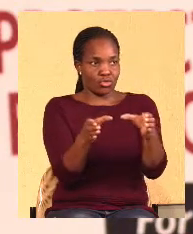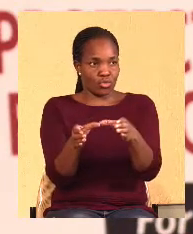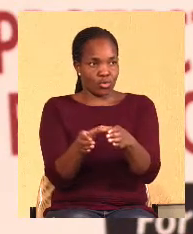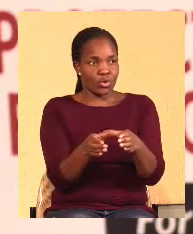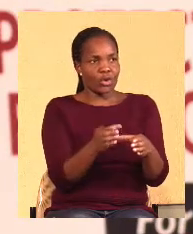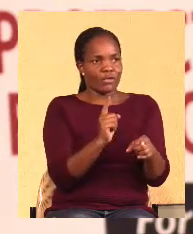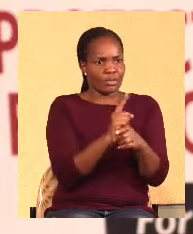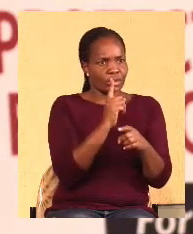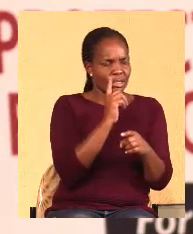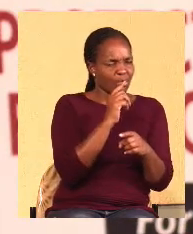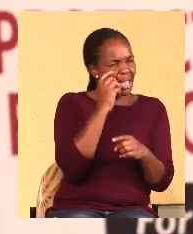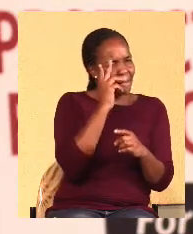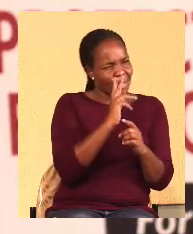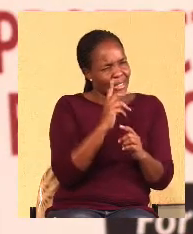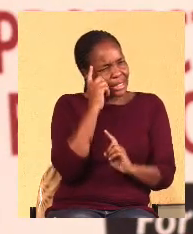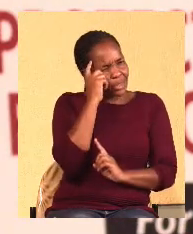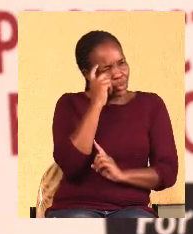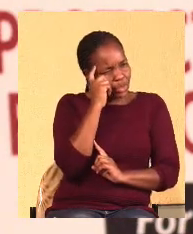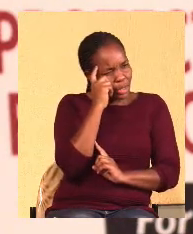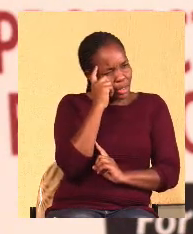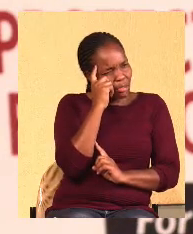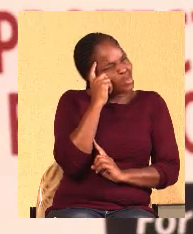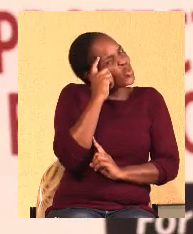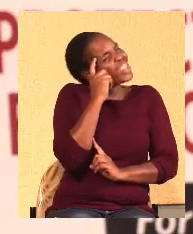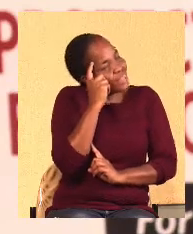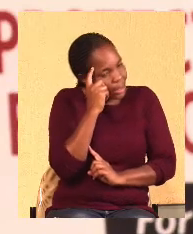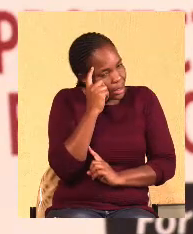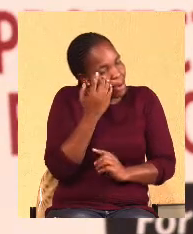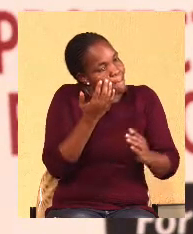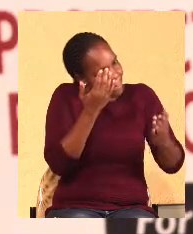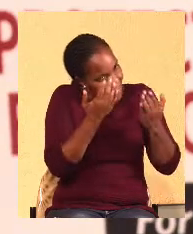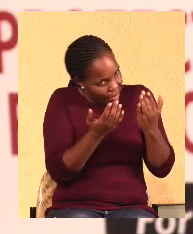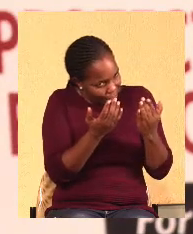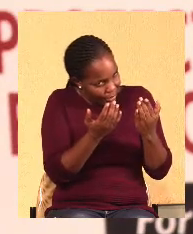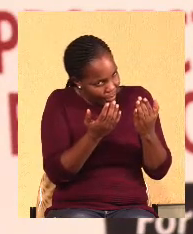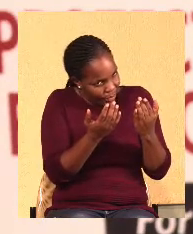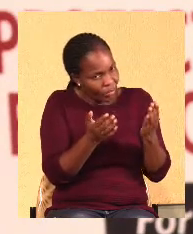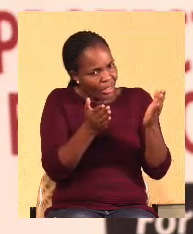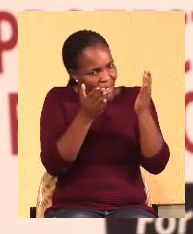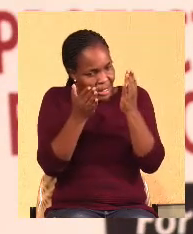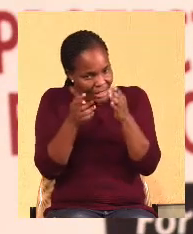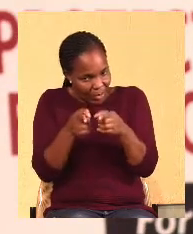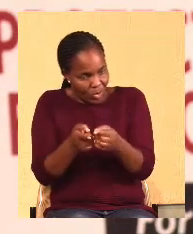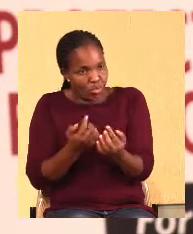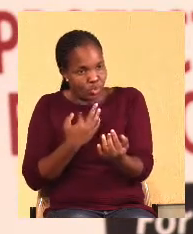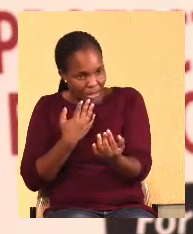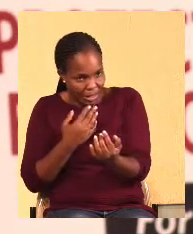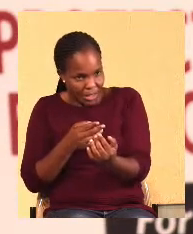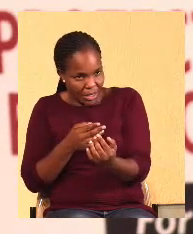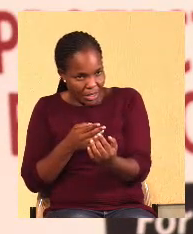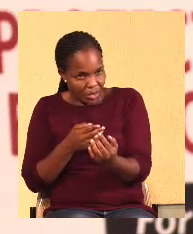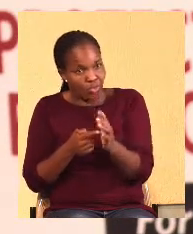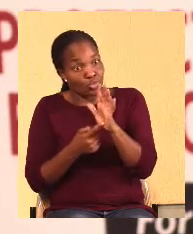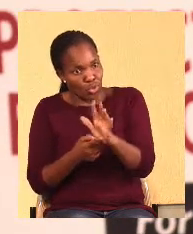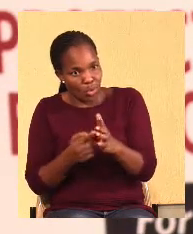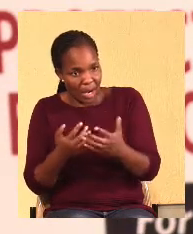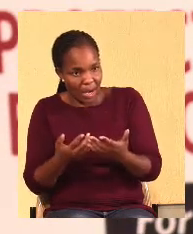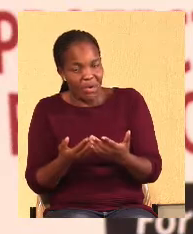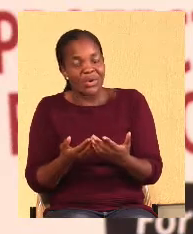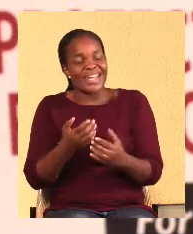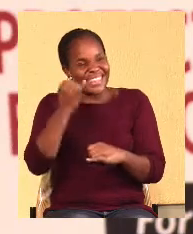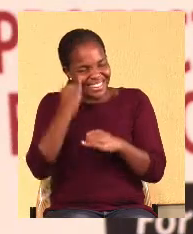we have a probable case, and we have a confirmed case. A suspect case